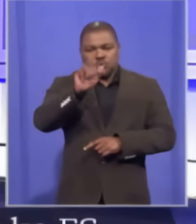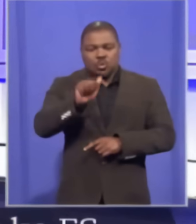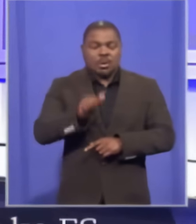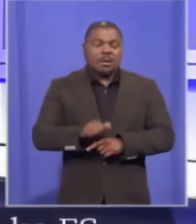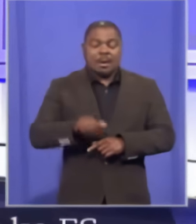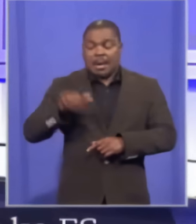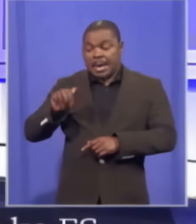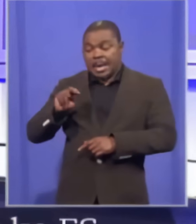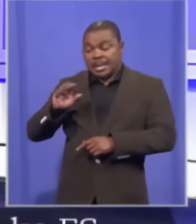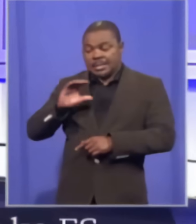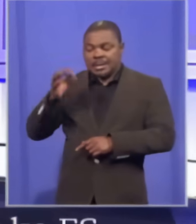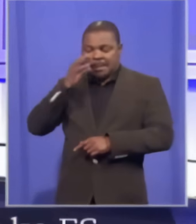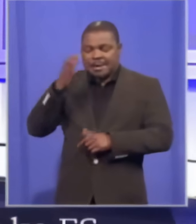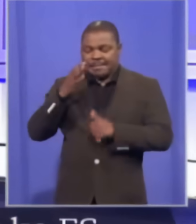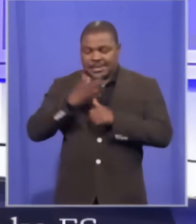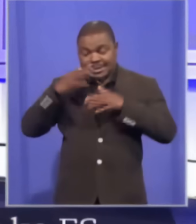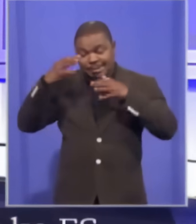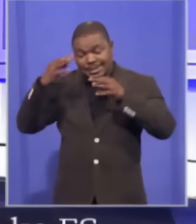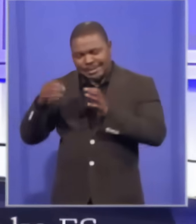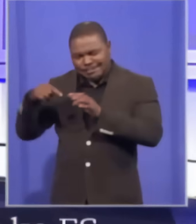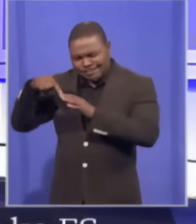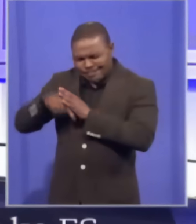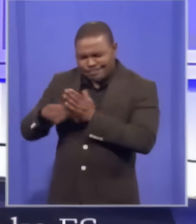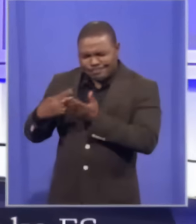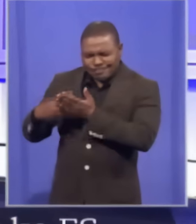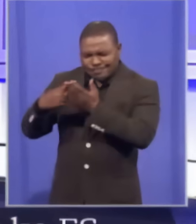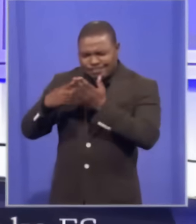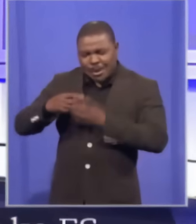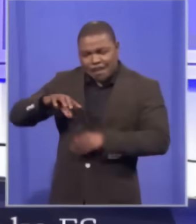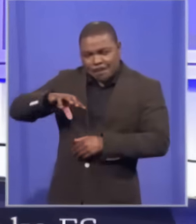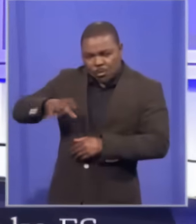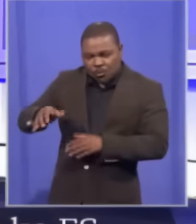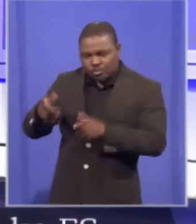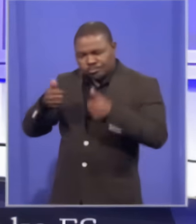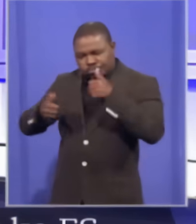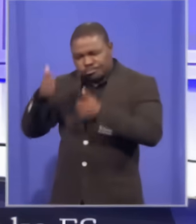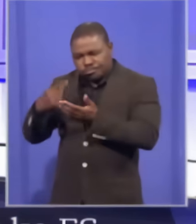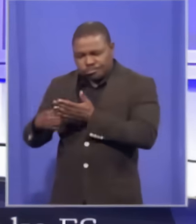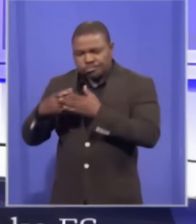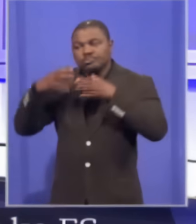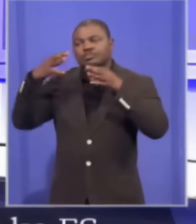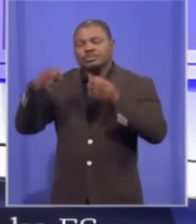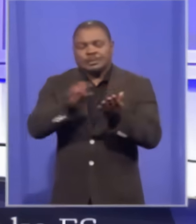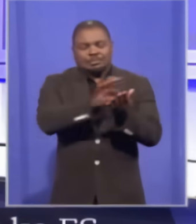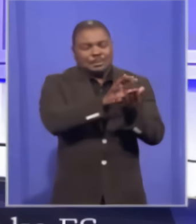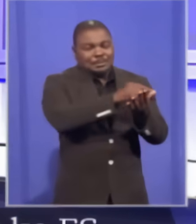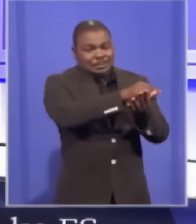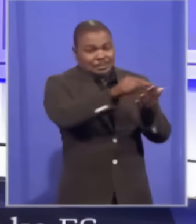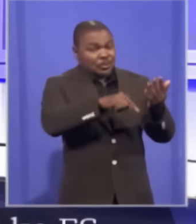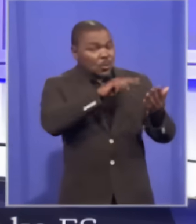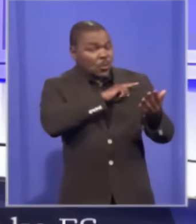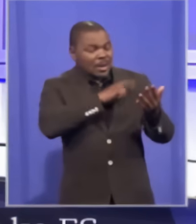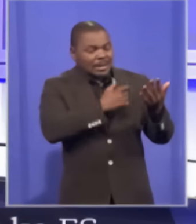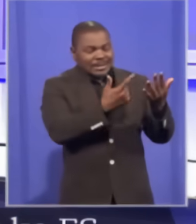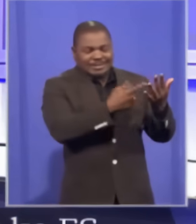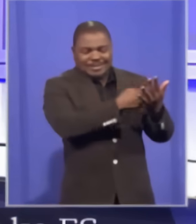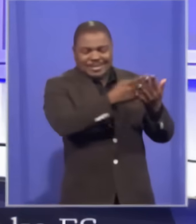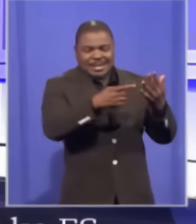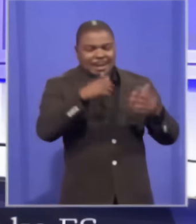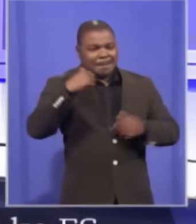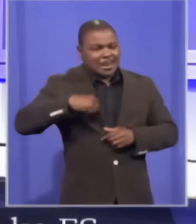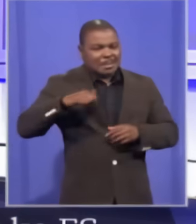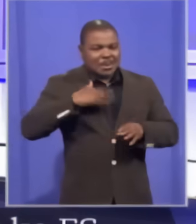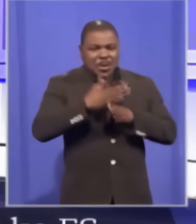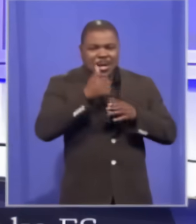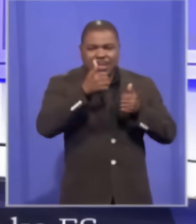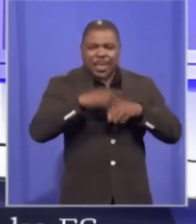tšwere morago ga kopano yeo e tseneletšego ya komiti khuduthamaga ya province mo go yona go hweditšego gore mebasepala yeo ga e šome gabotse.